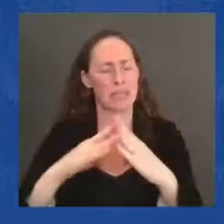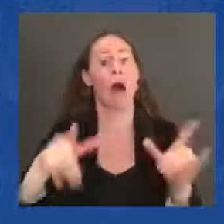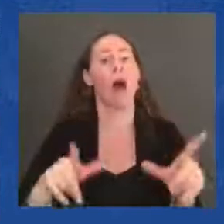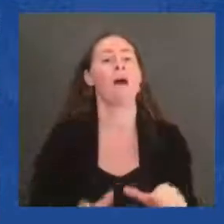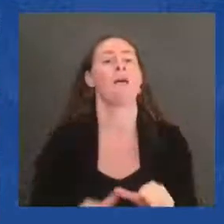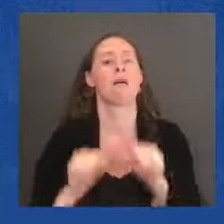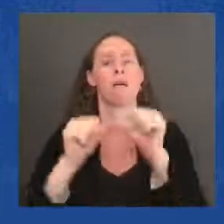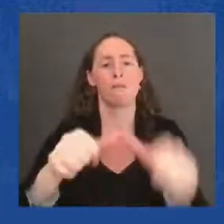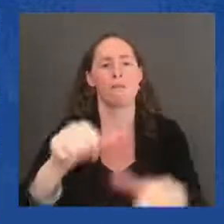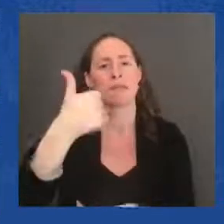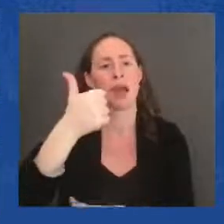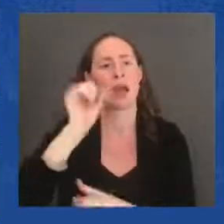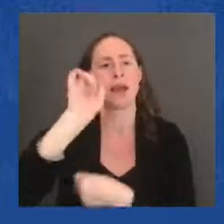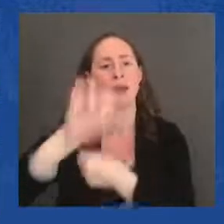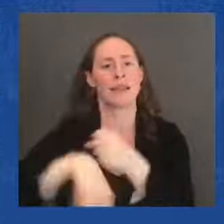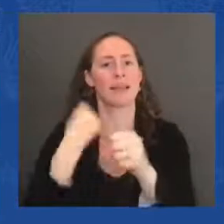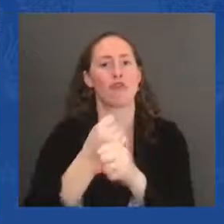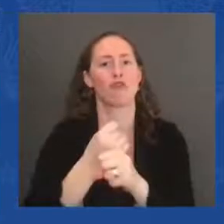ignore reality.